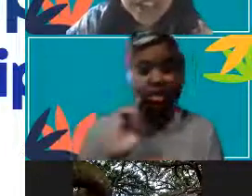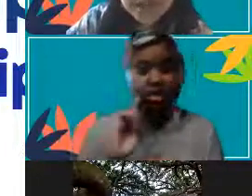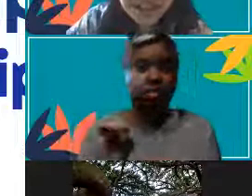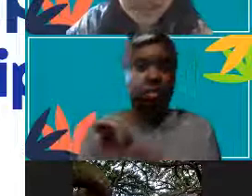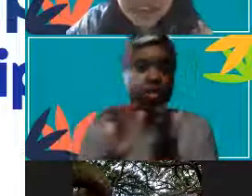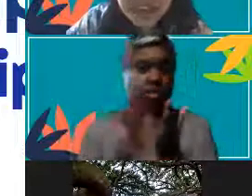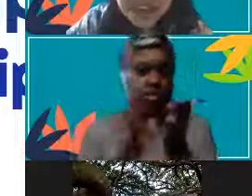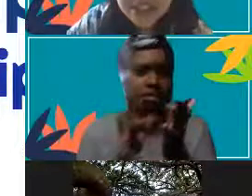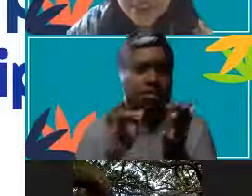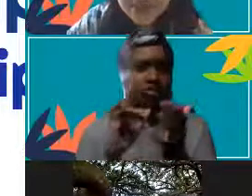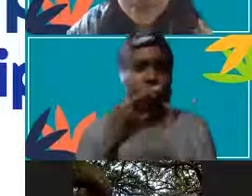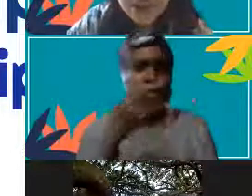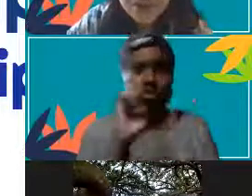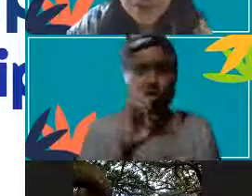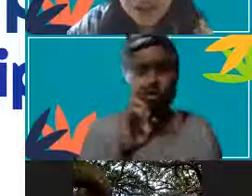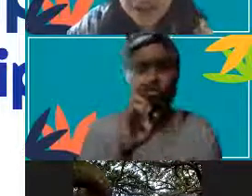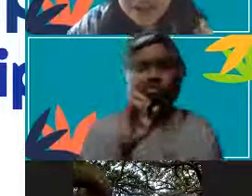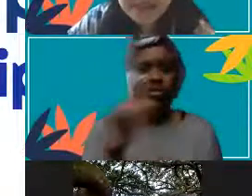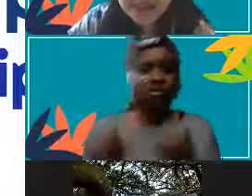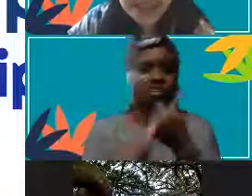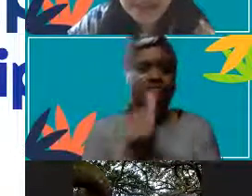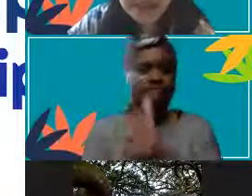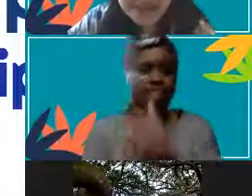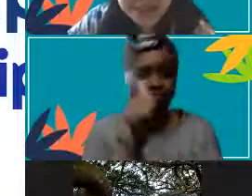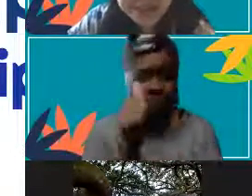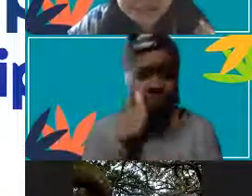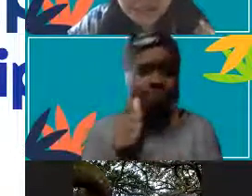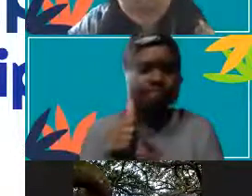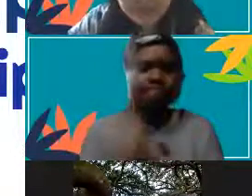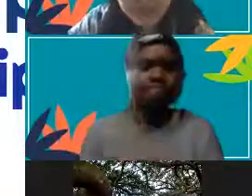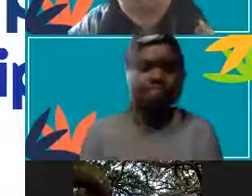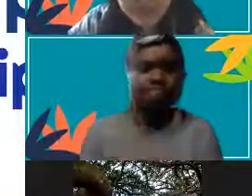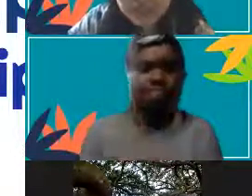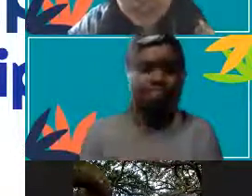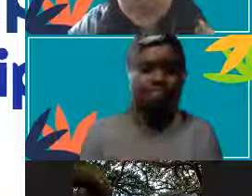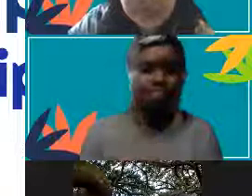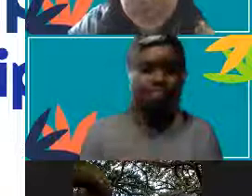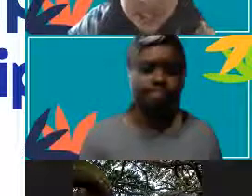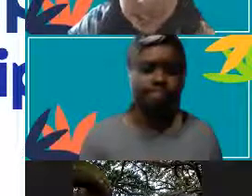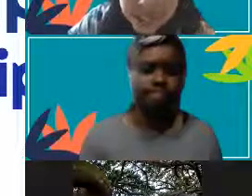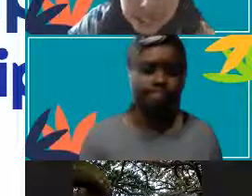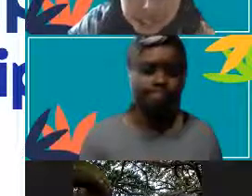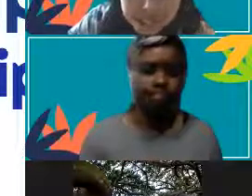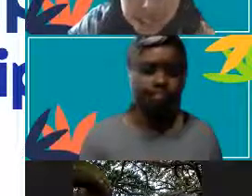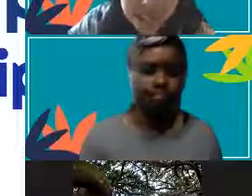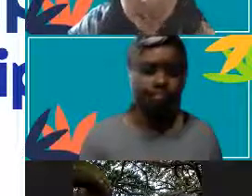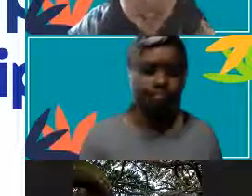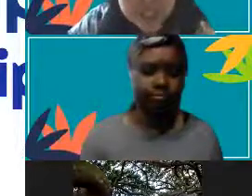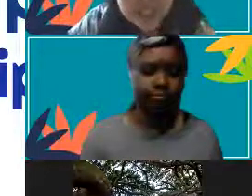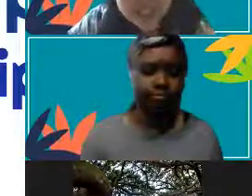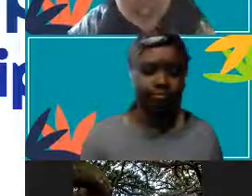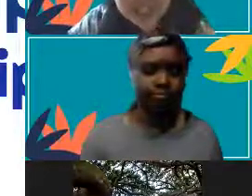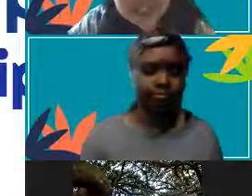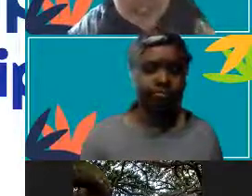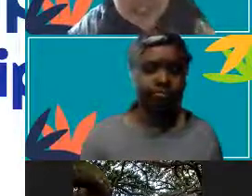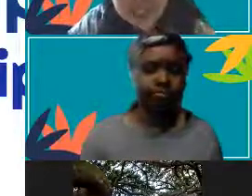gender violence through war and military occupation. The US imposes austerity in countries